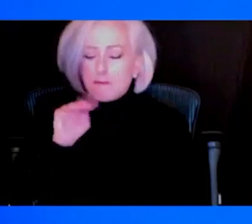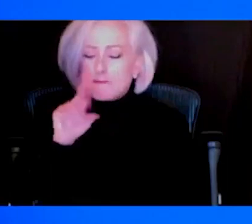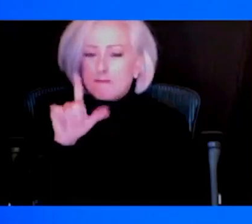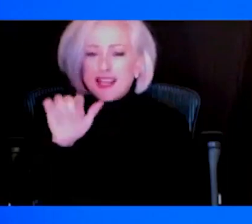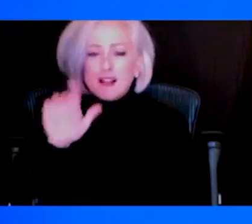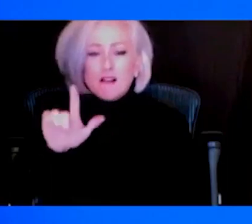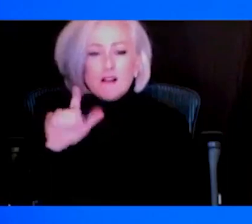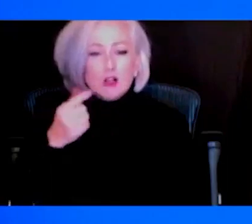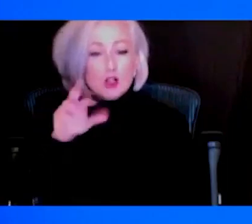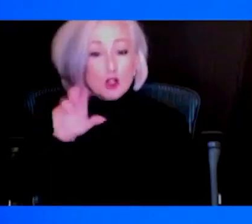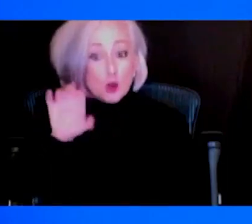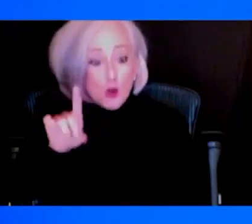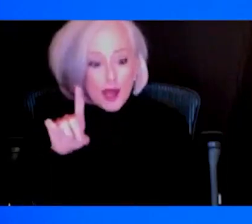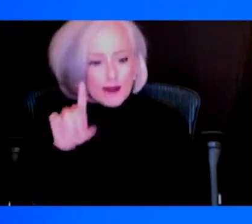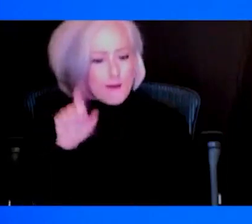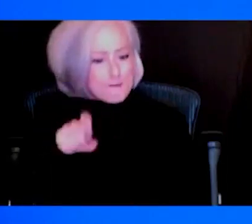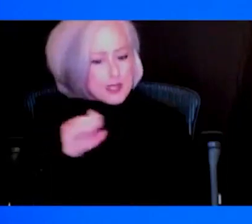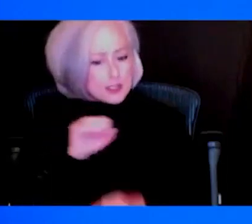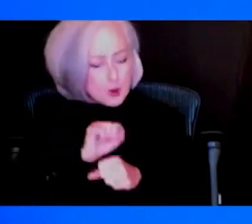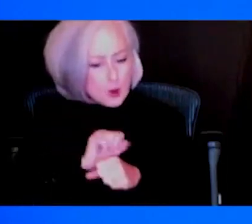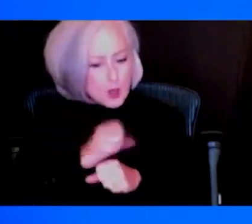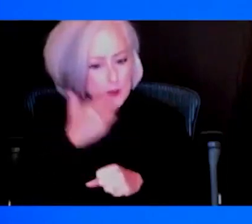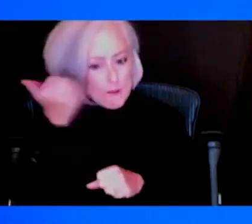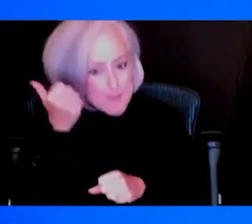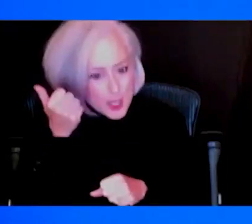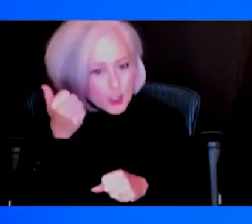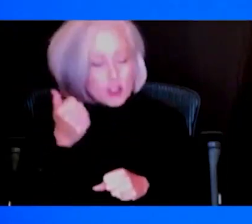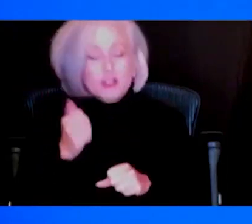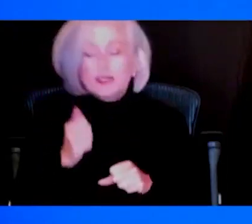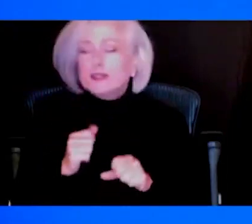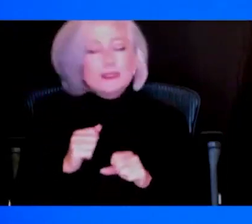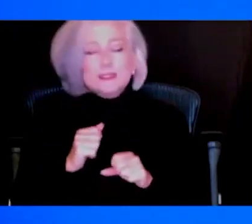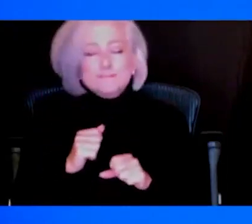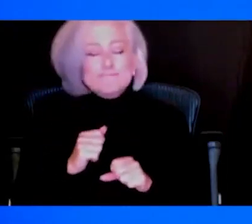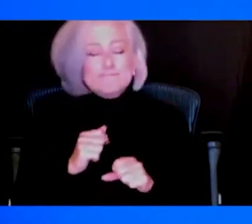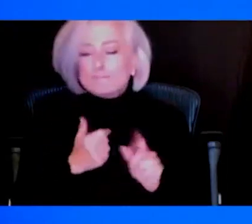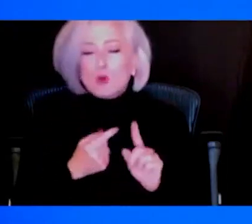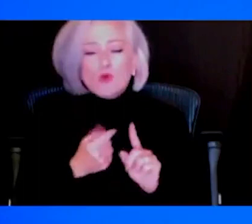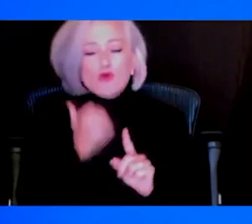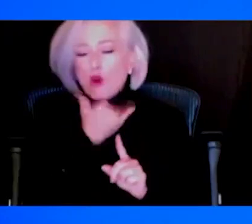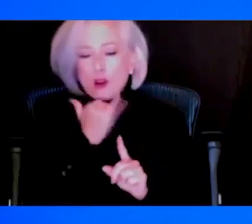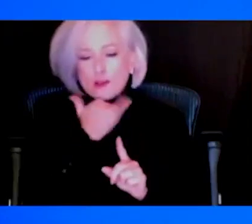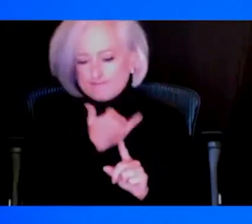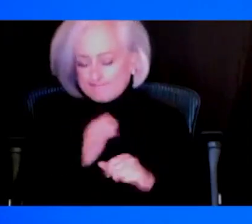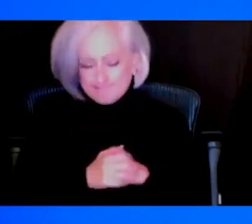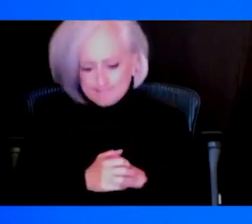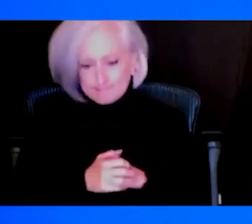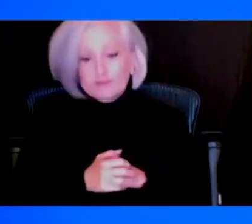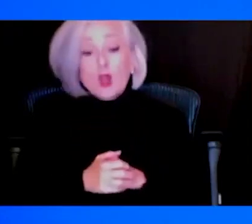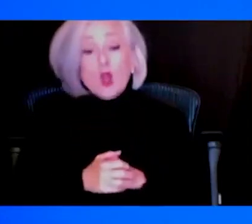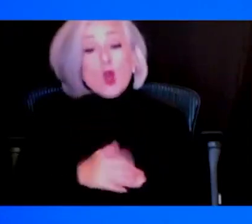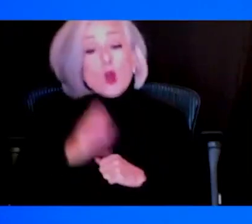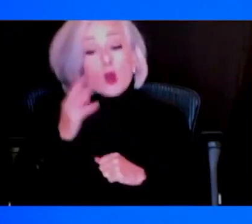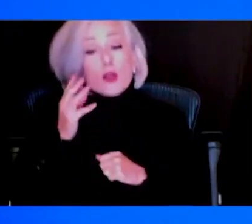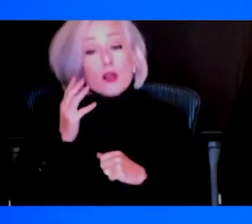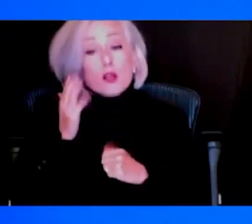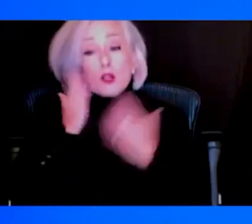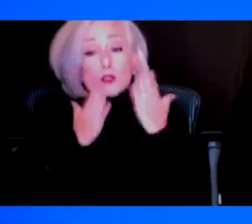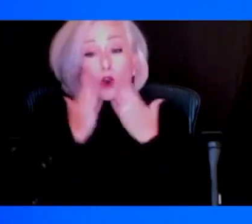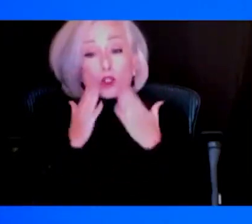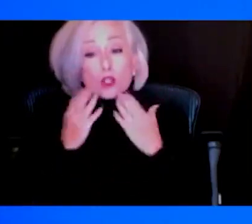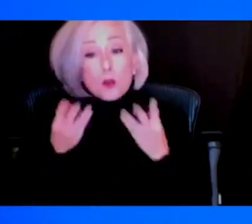honest, it's farther from the truth. There's been studies to show in moisturizers that the more expensive the moisturizer, the more likely it'll just have an irritation to